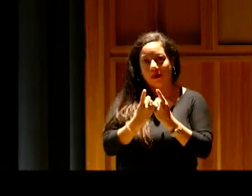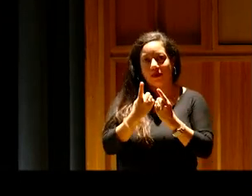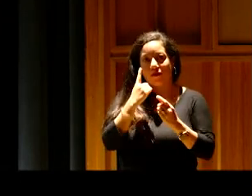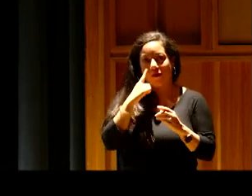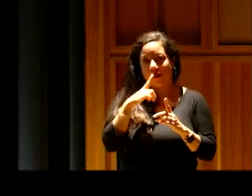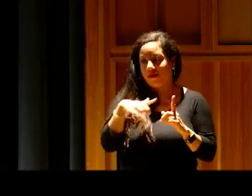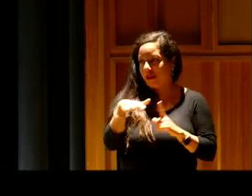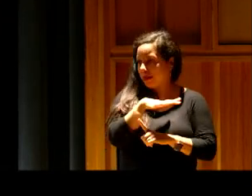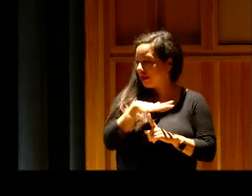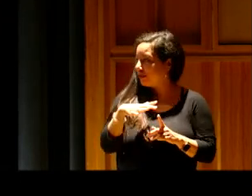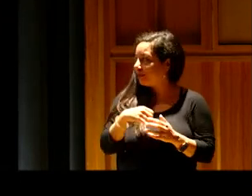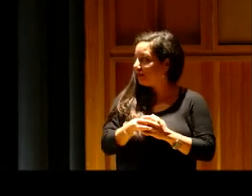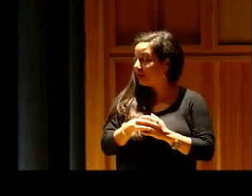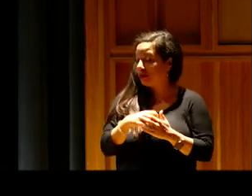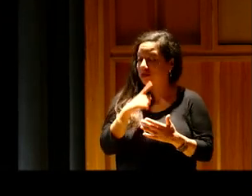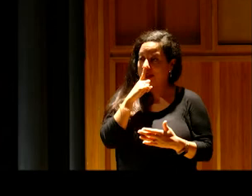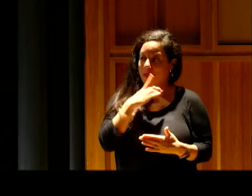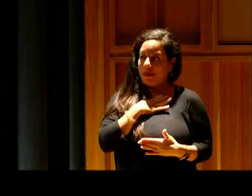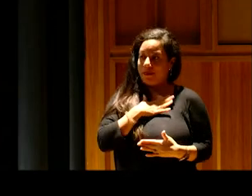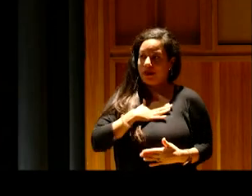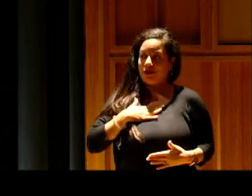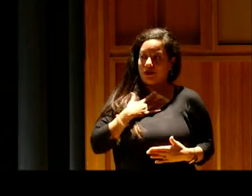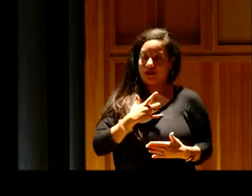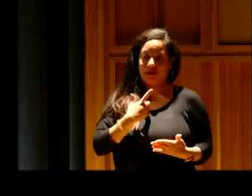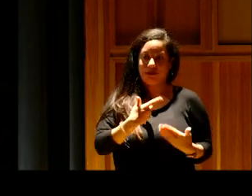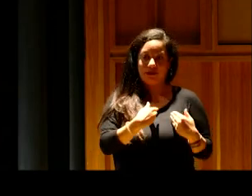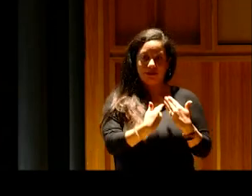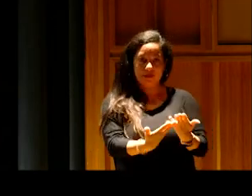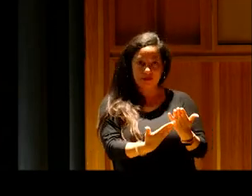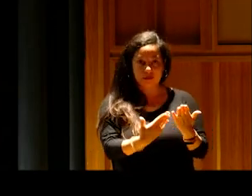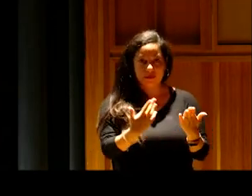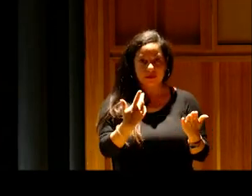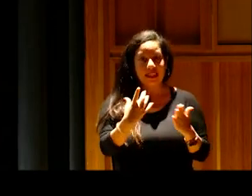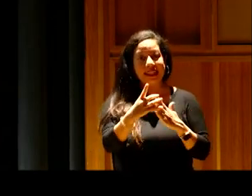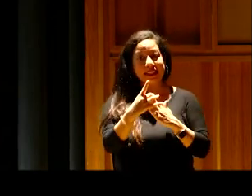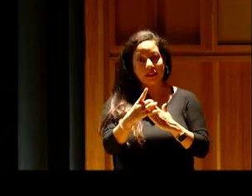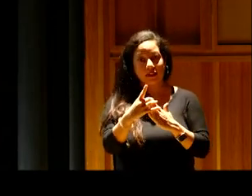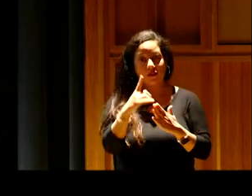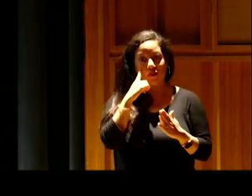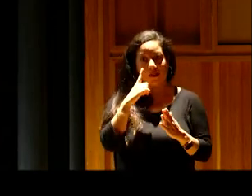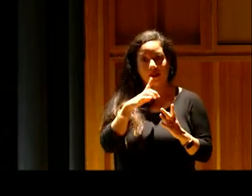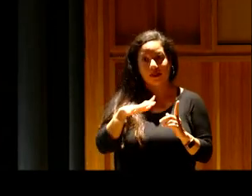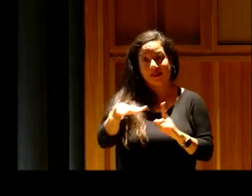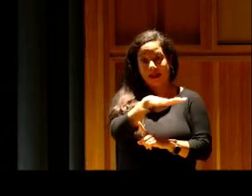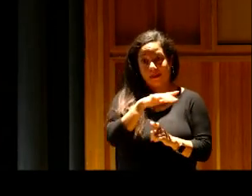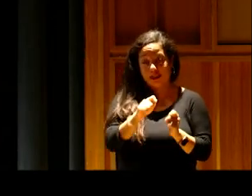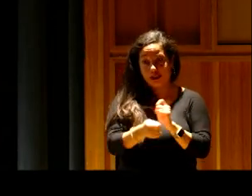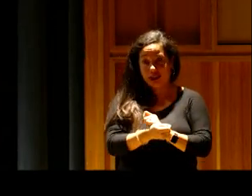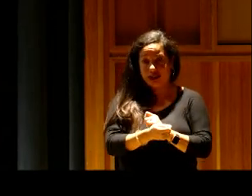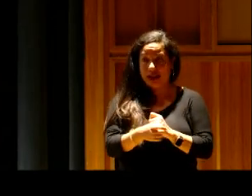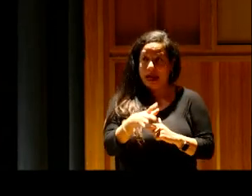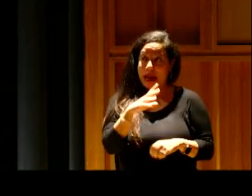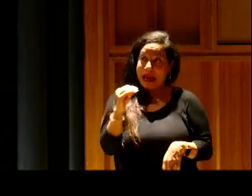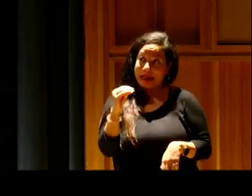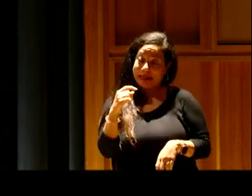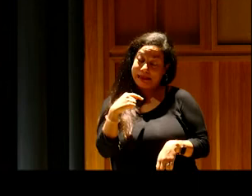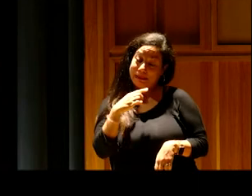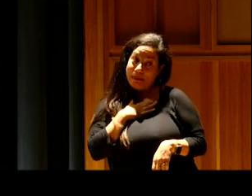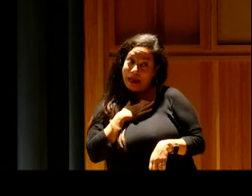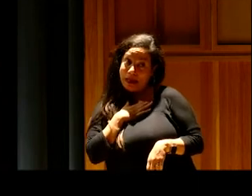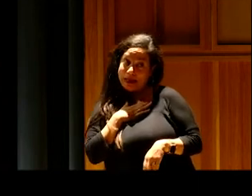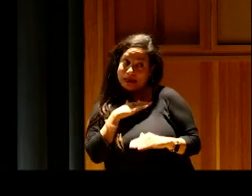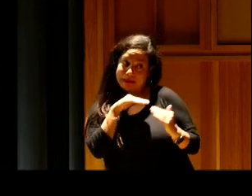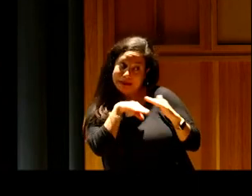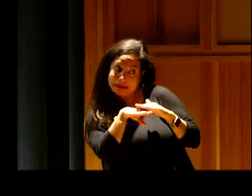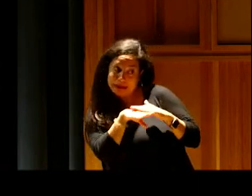my pleasure to give you a recognized leader on climate change in the world, and also a fellow I consider my personal access to climate scientist,